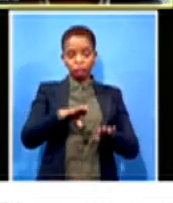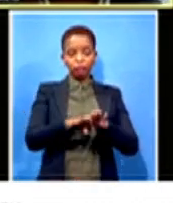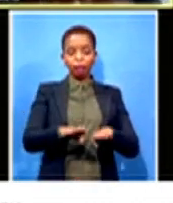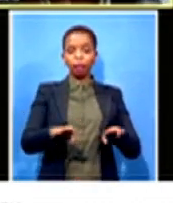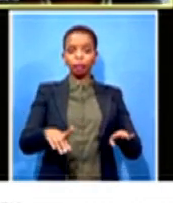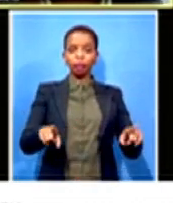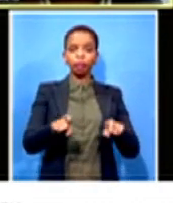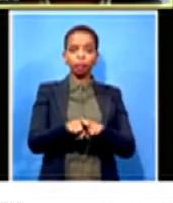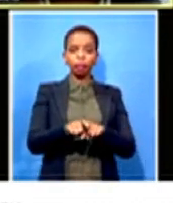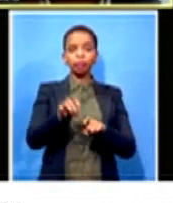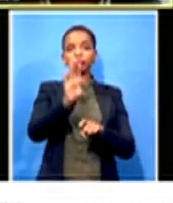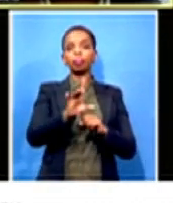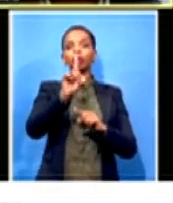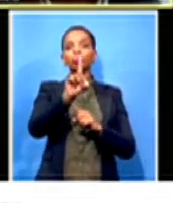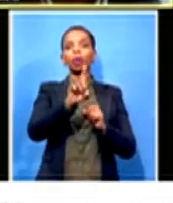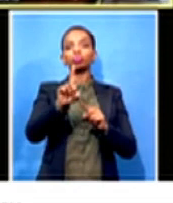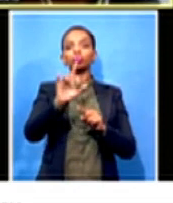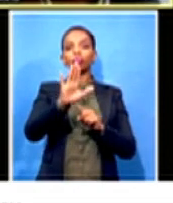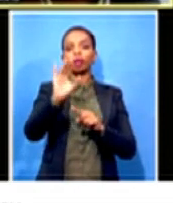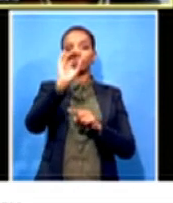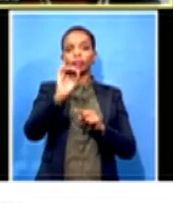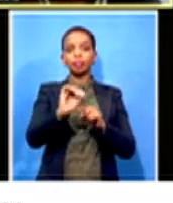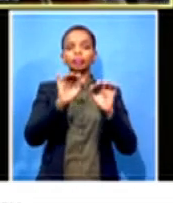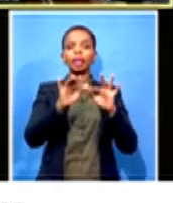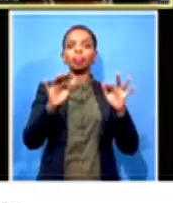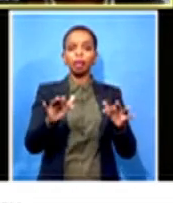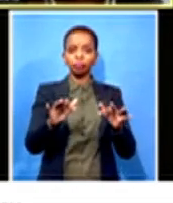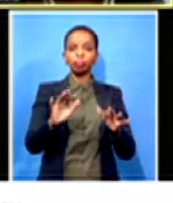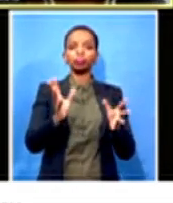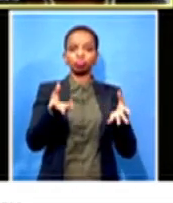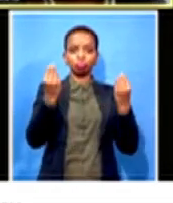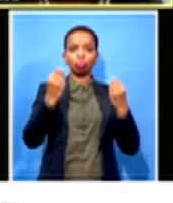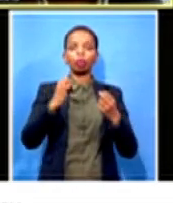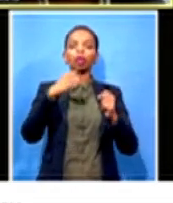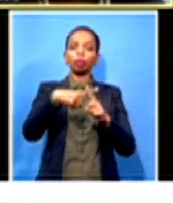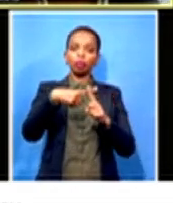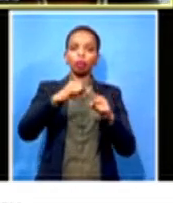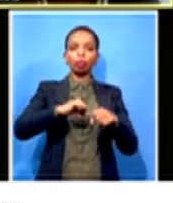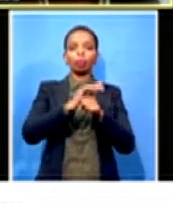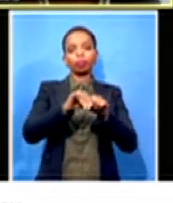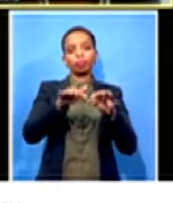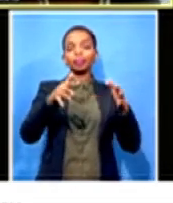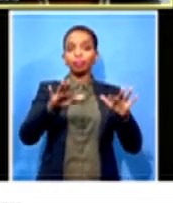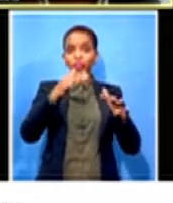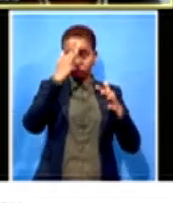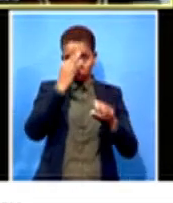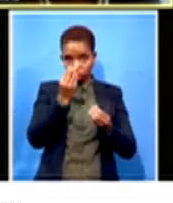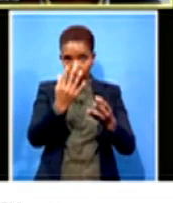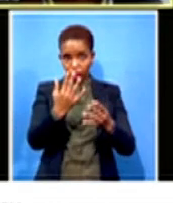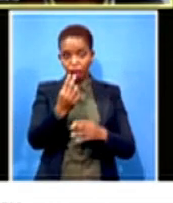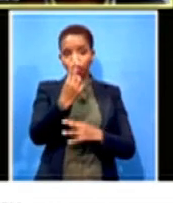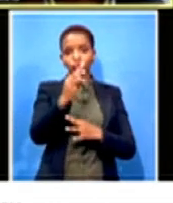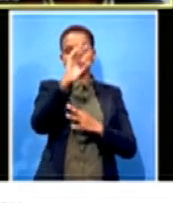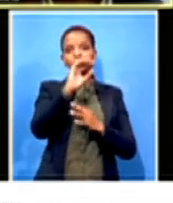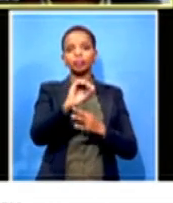population that would be infected with COVID infection. I've told you now about 2% of those children would probably need to be hospitalized.